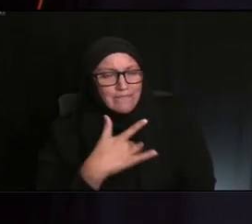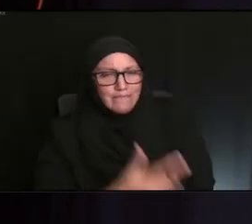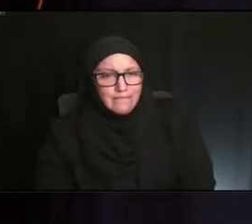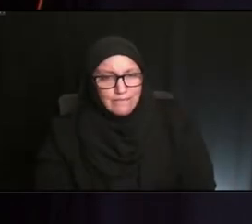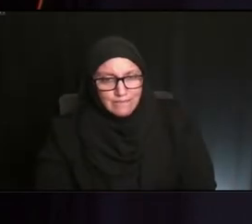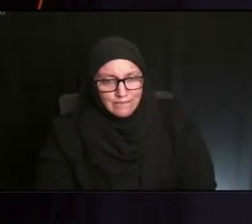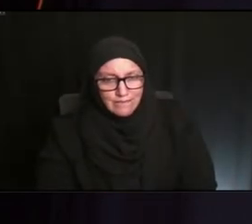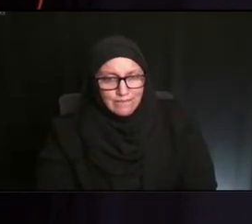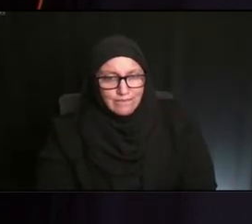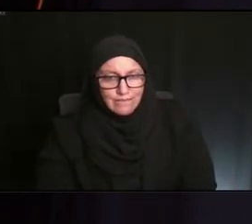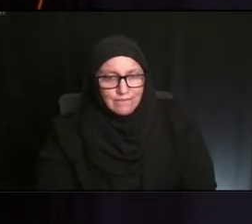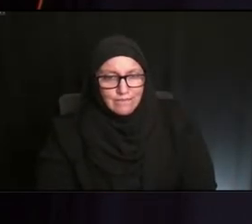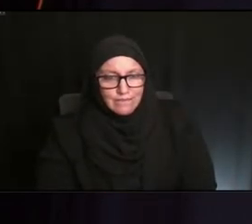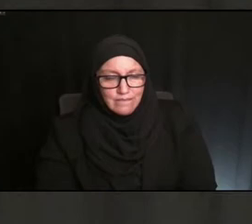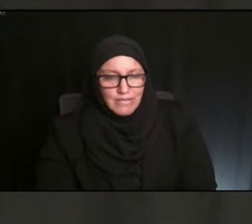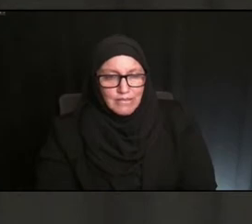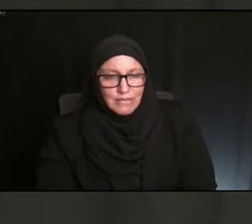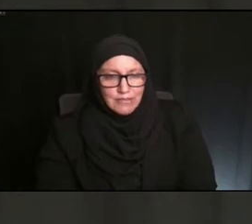Jurisprudentially,